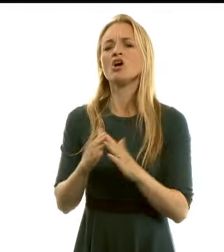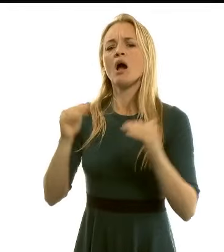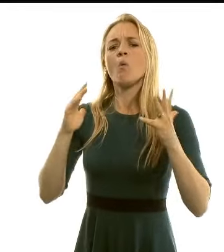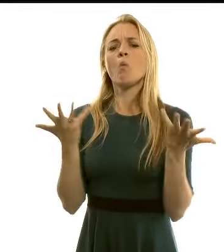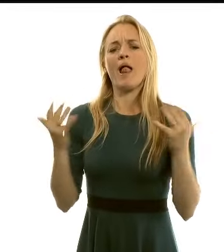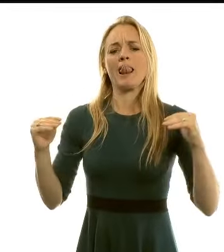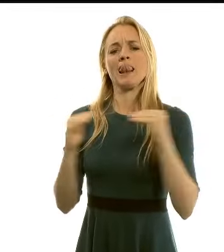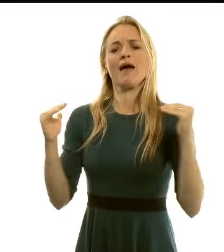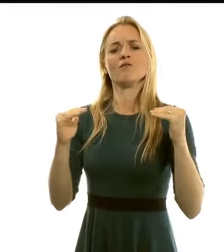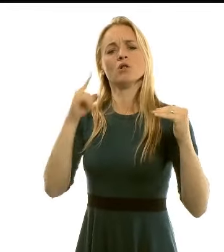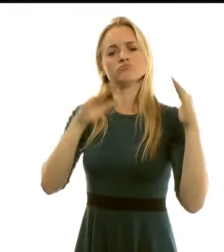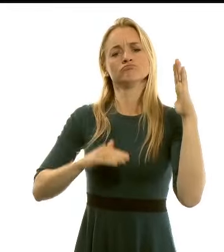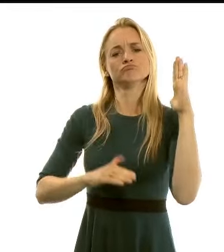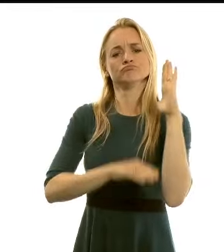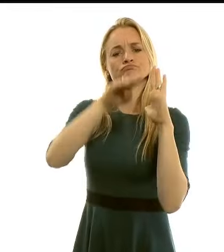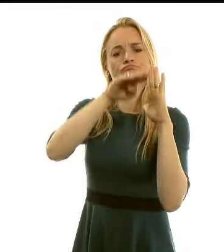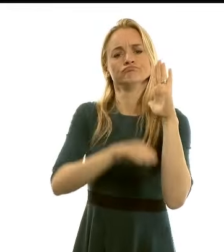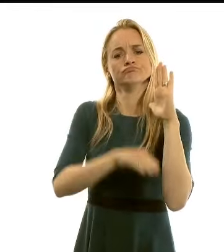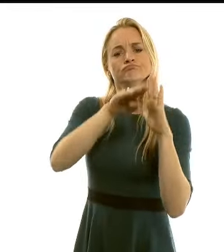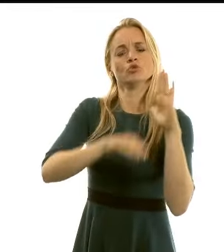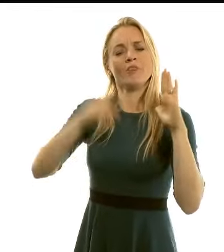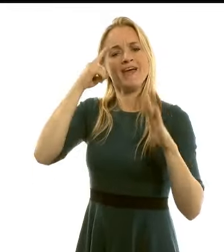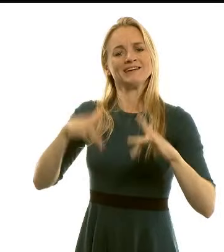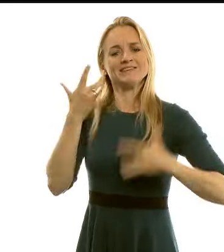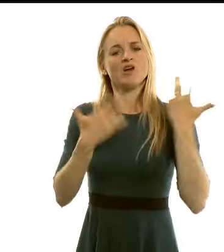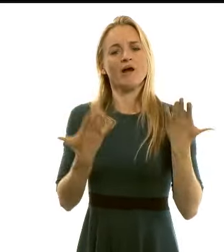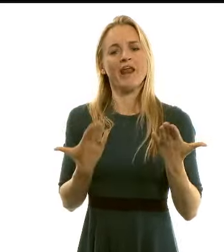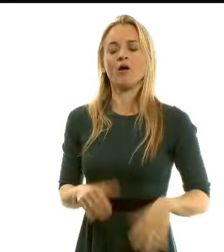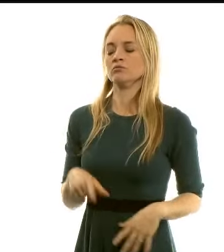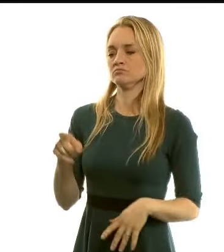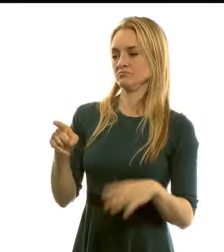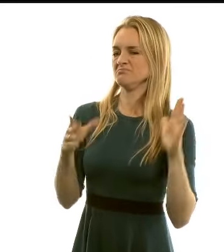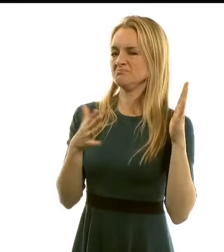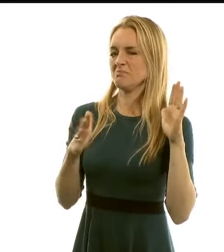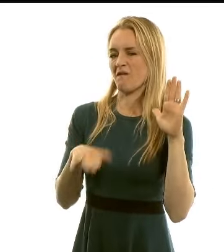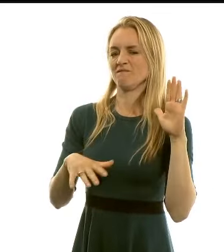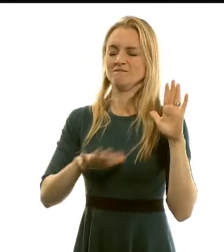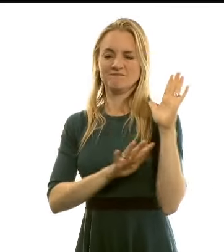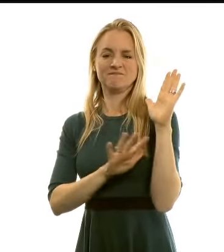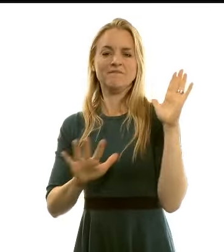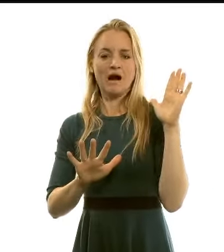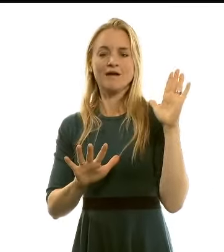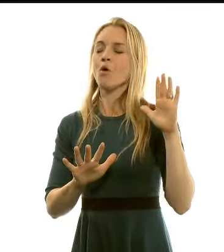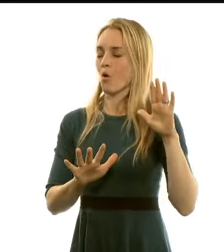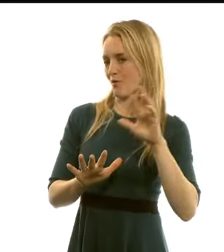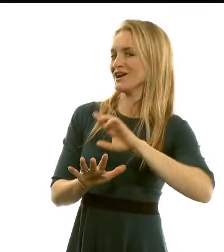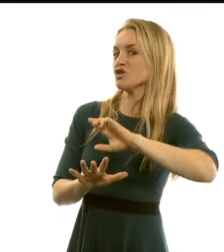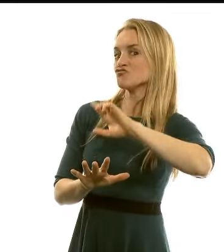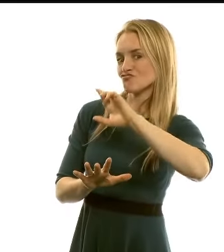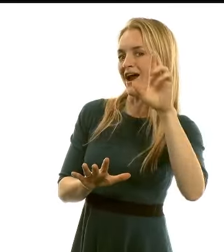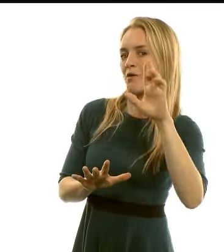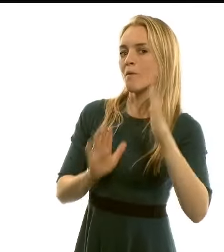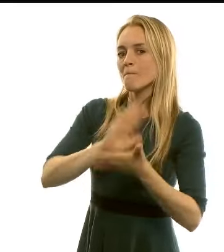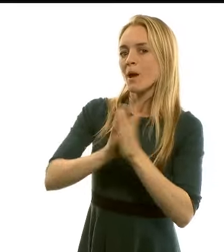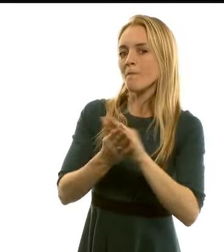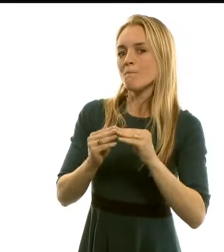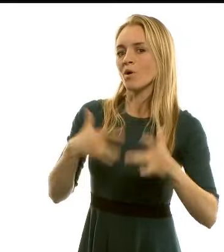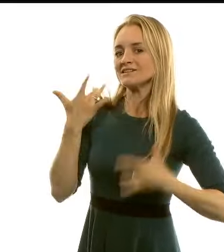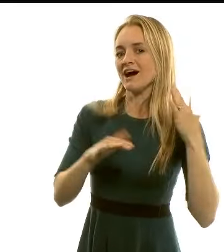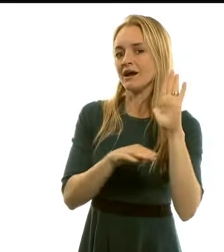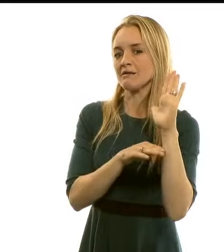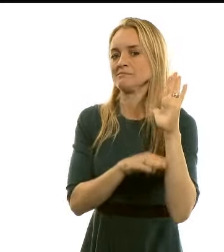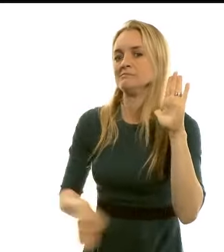90 to celebrate 90 years of LEGO play. There are a couple of very, very, very special things that are about to occur. That